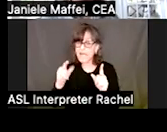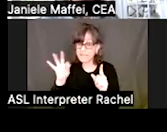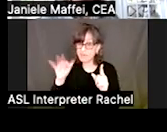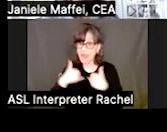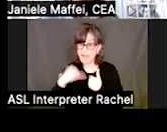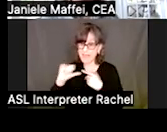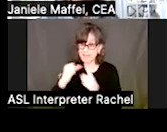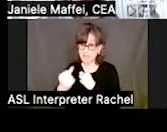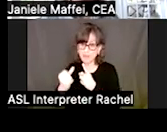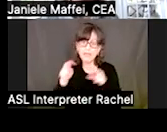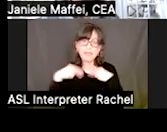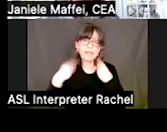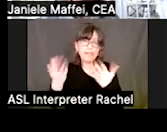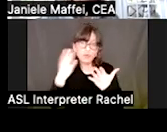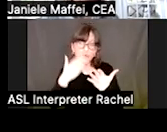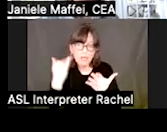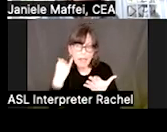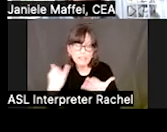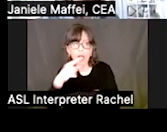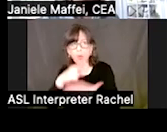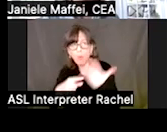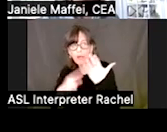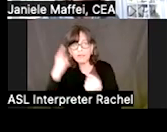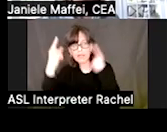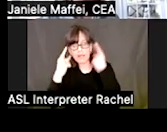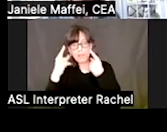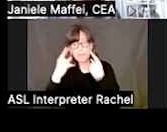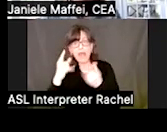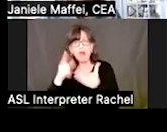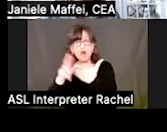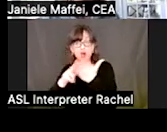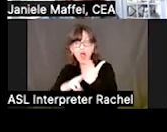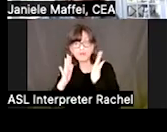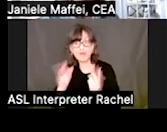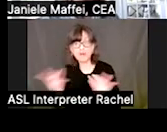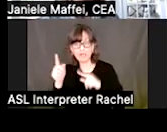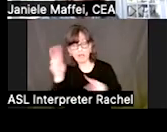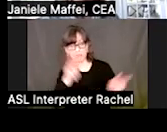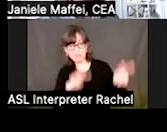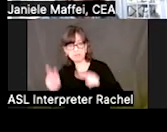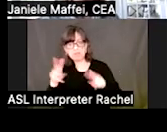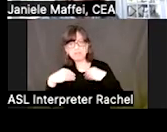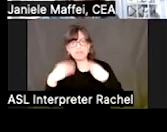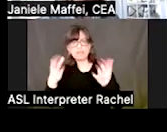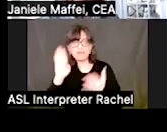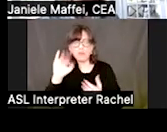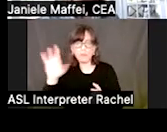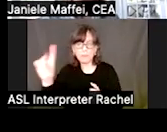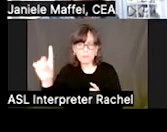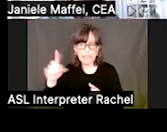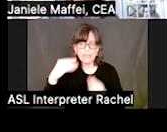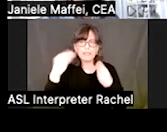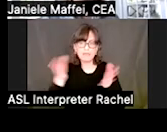the kind of retrofit that you should be looking at. You can always get a contractor to come out and give you a bid so that you're prepared. You have an idea of what that vulnerability might